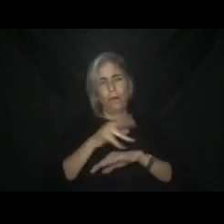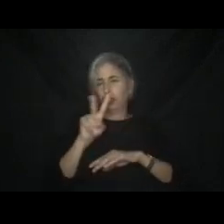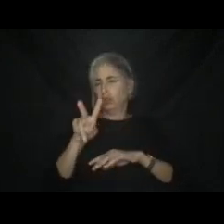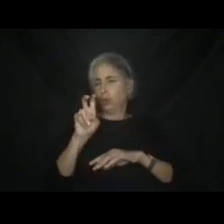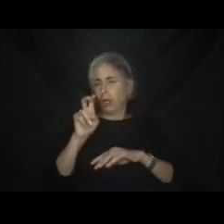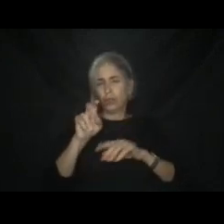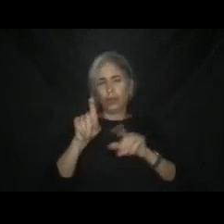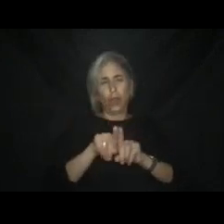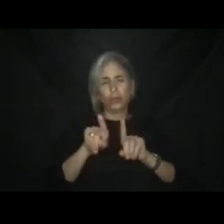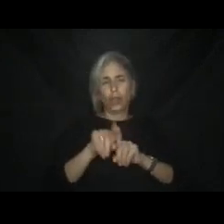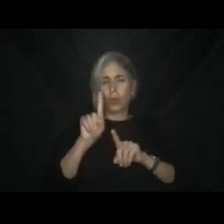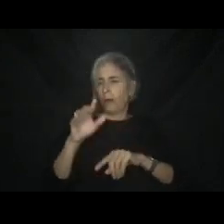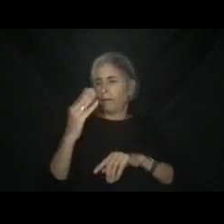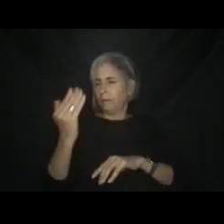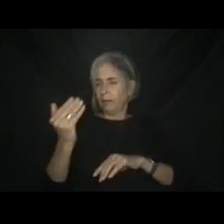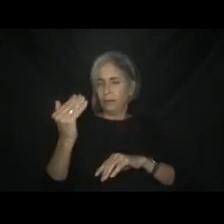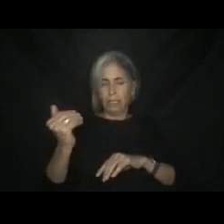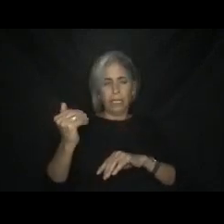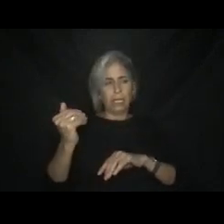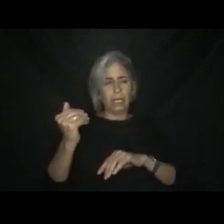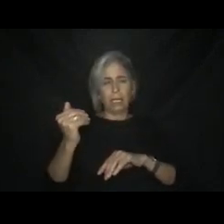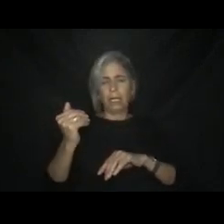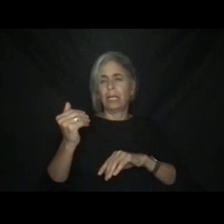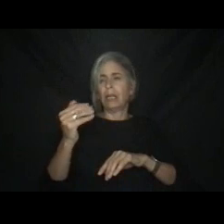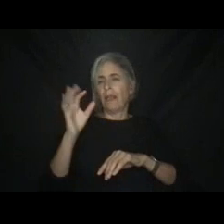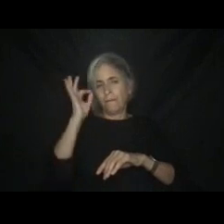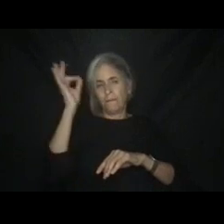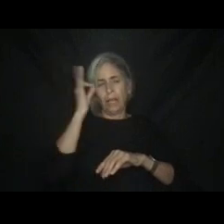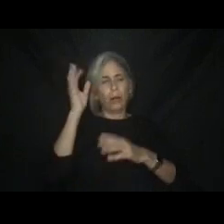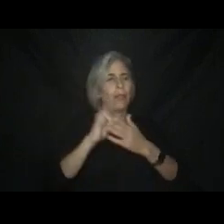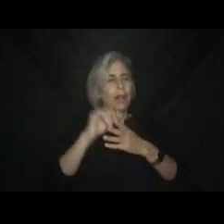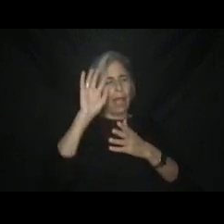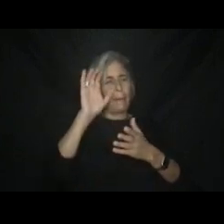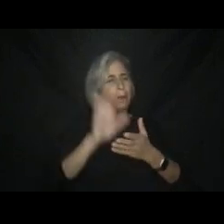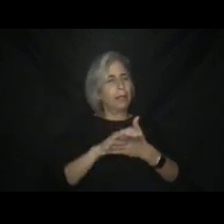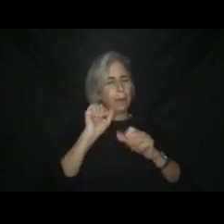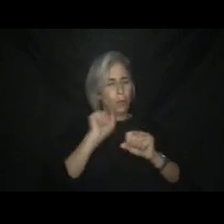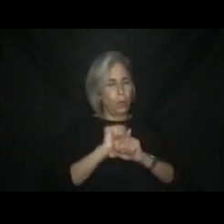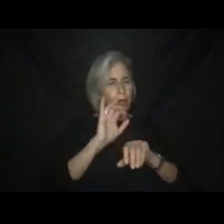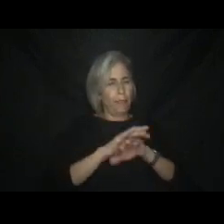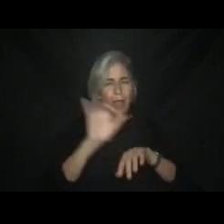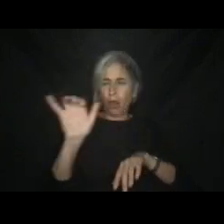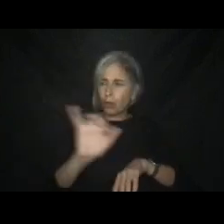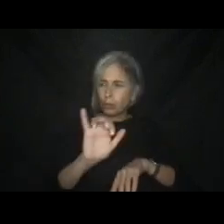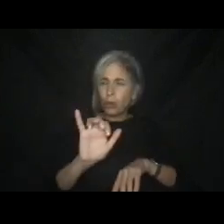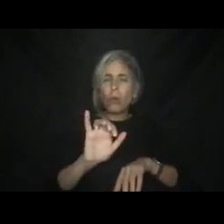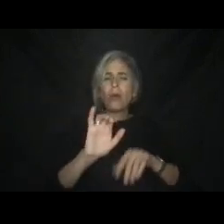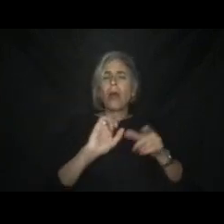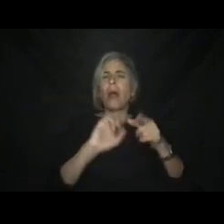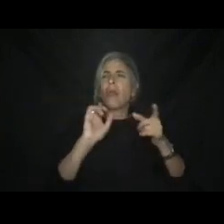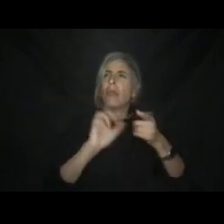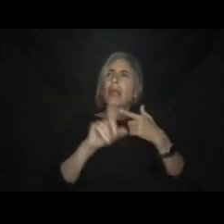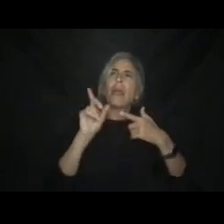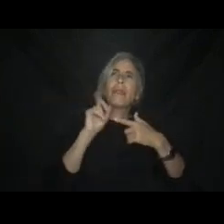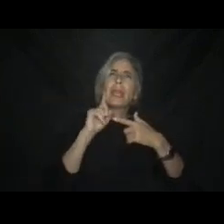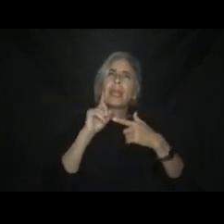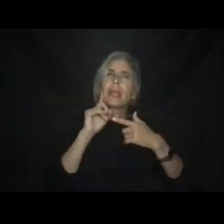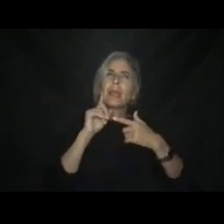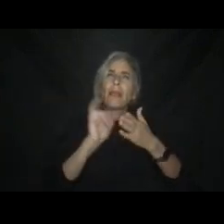then there's also 115 Federal that I believe is being worked on. And then I think that's